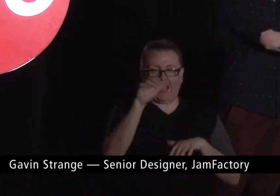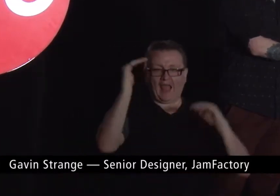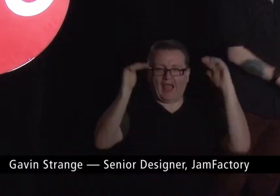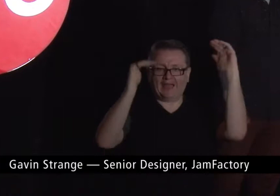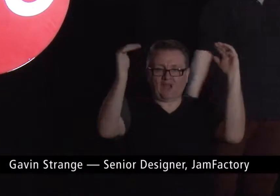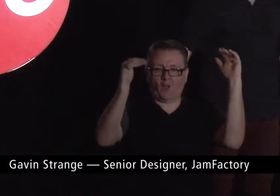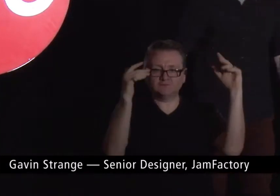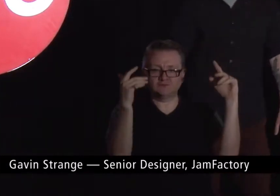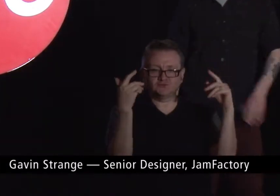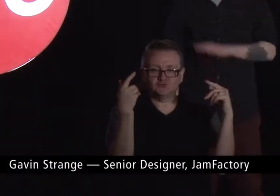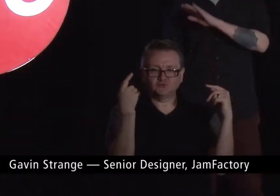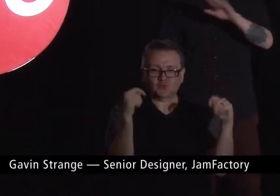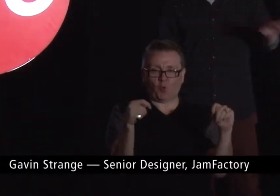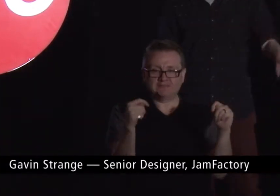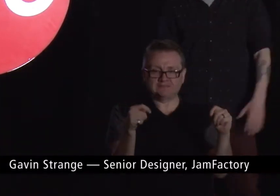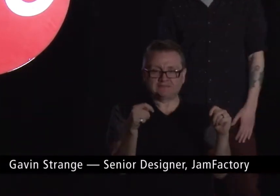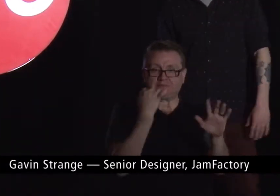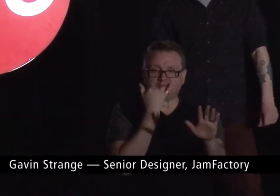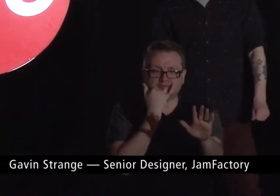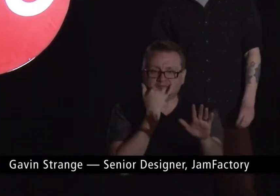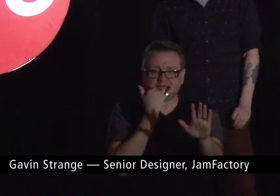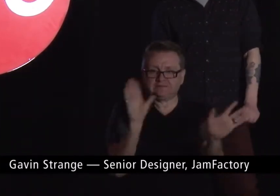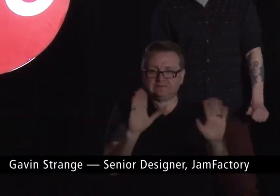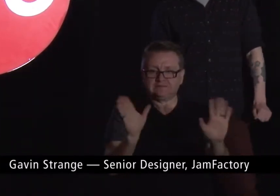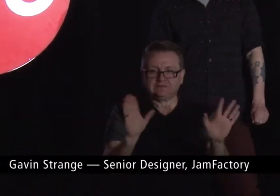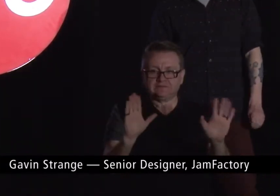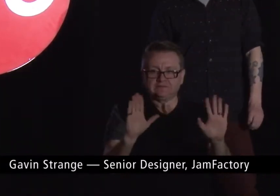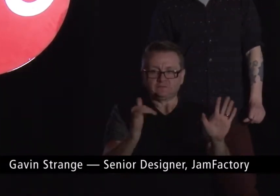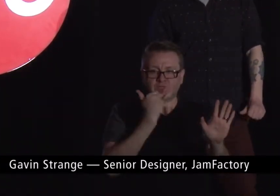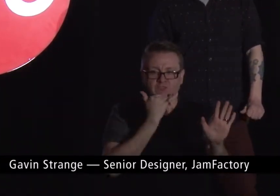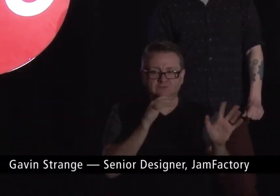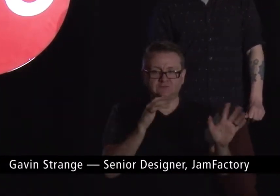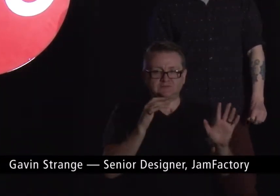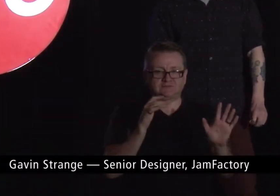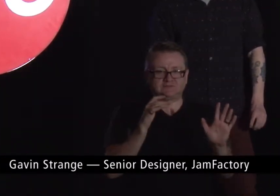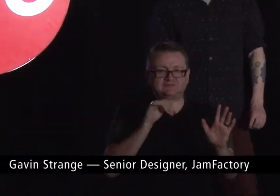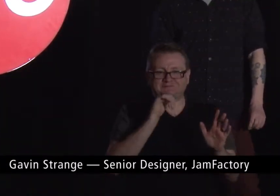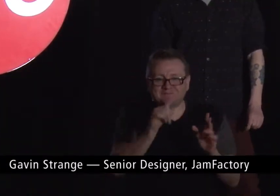toys, Google. I'm not joking. It's like,